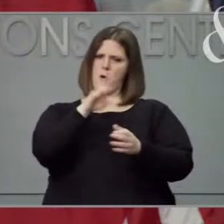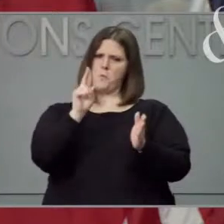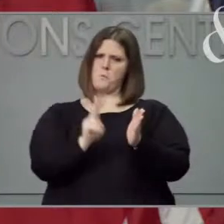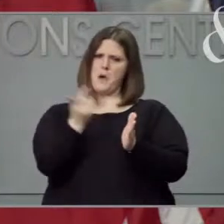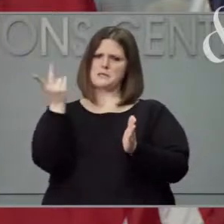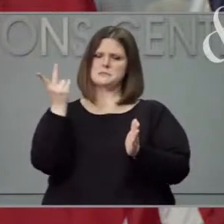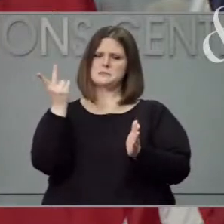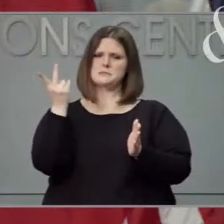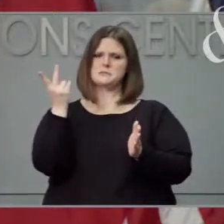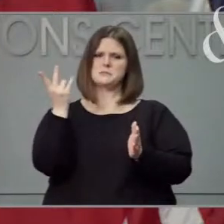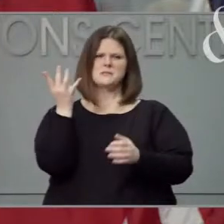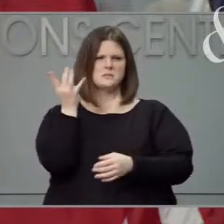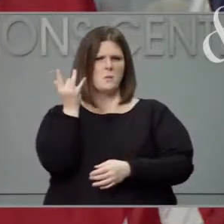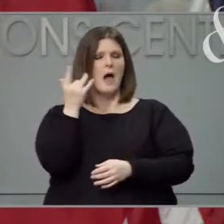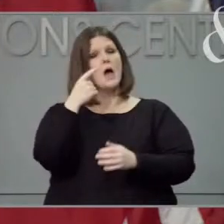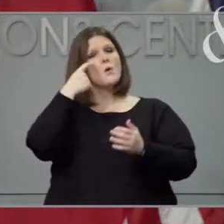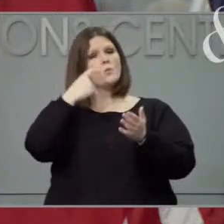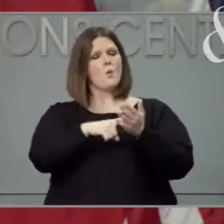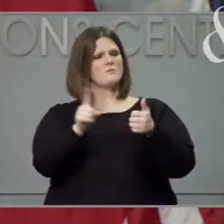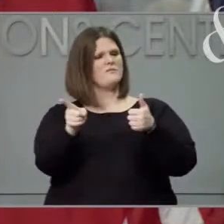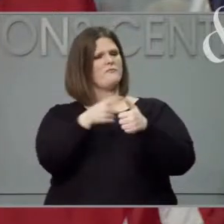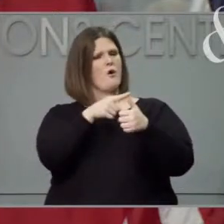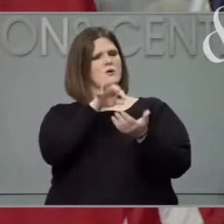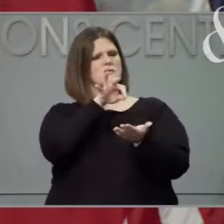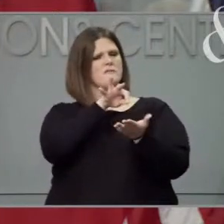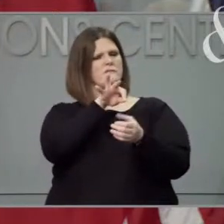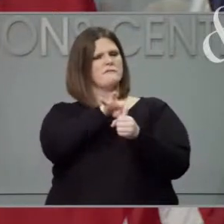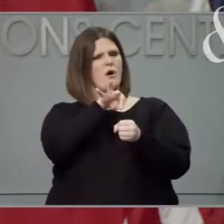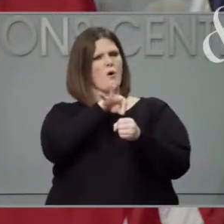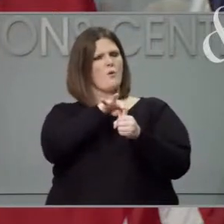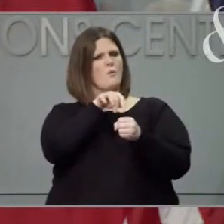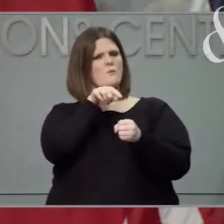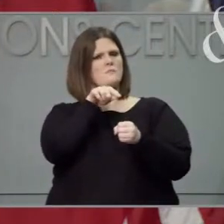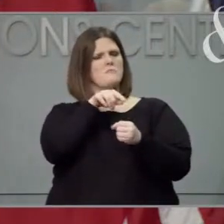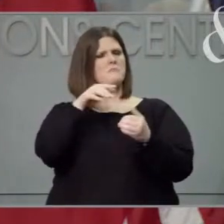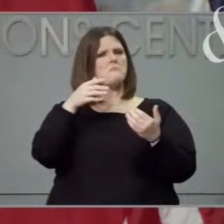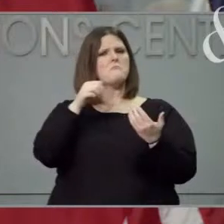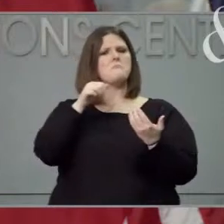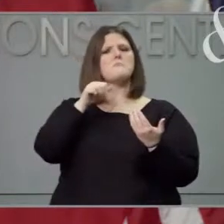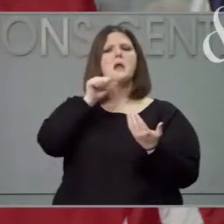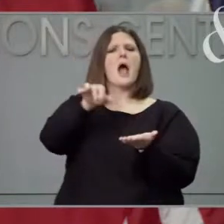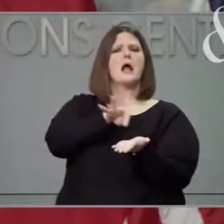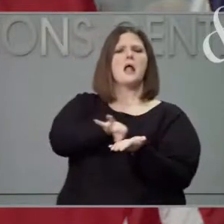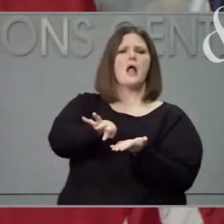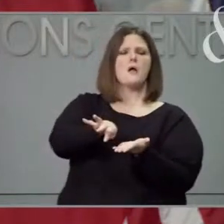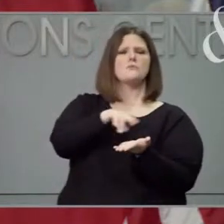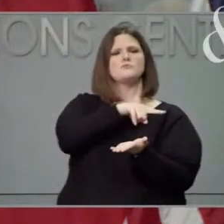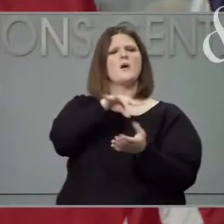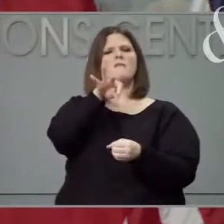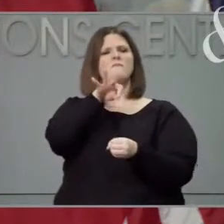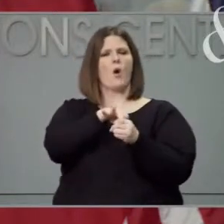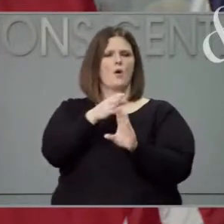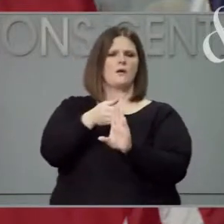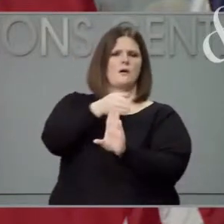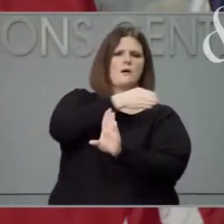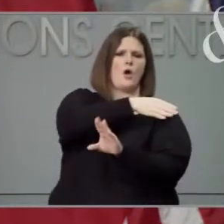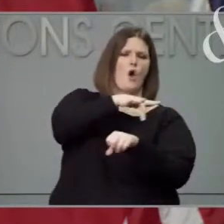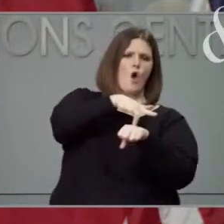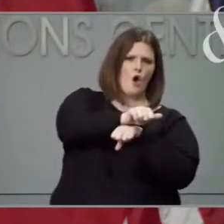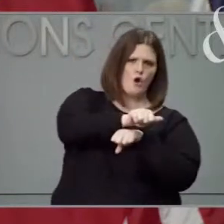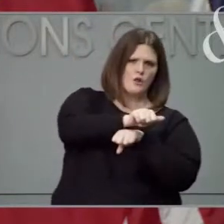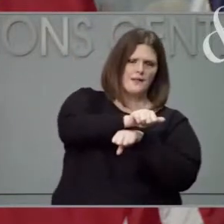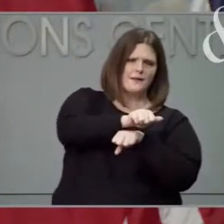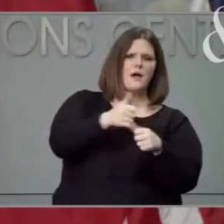no indication that his first vote had been recorded. He voted early, or attempted to